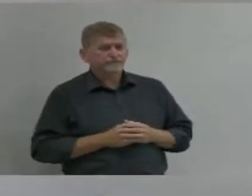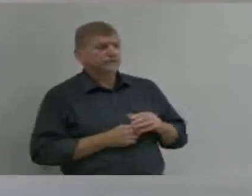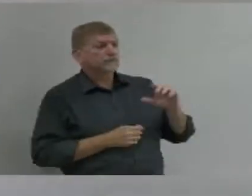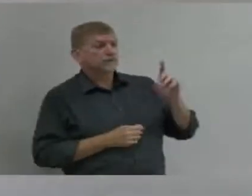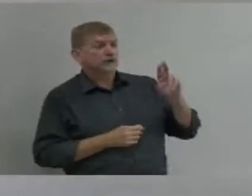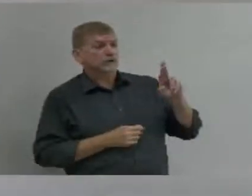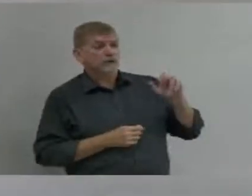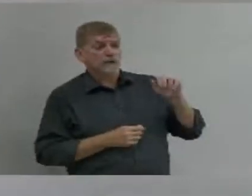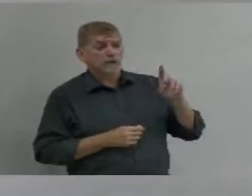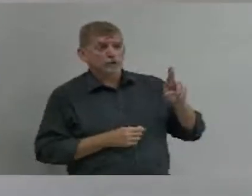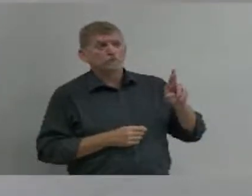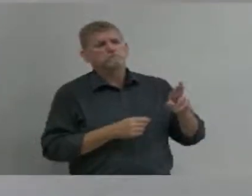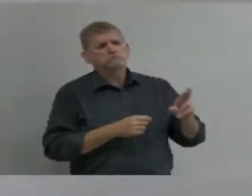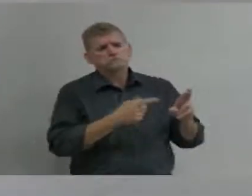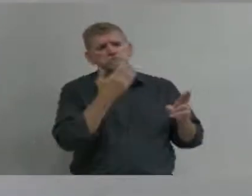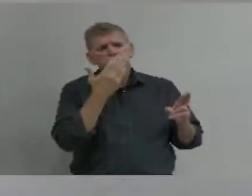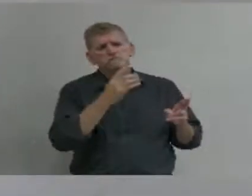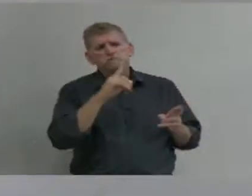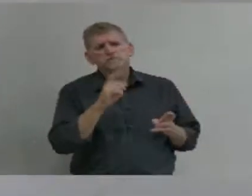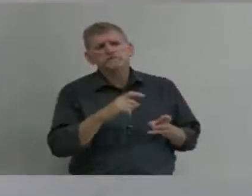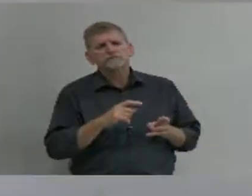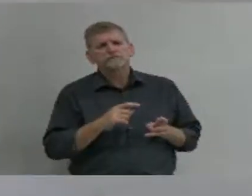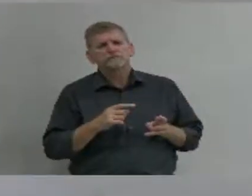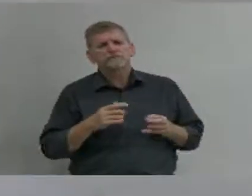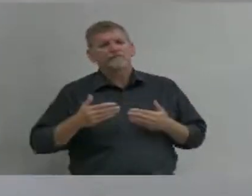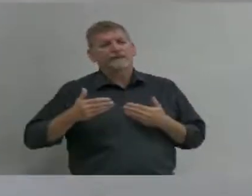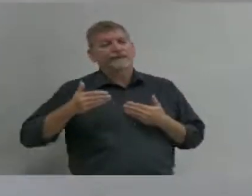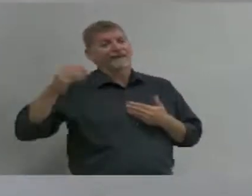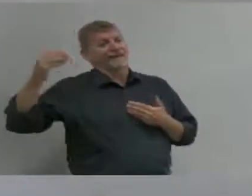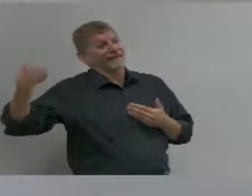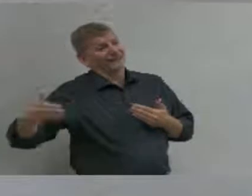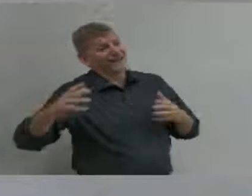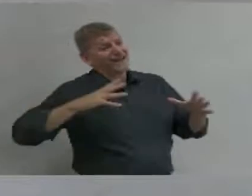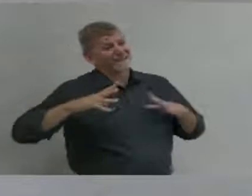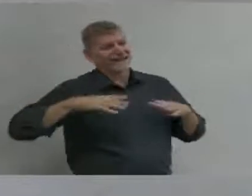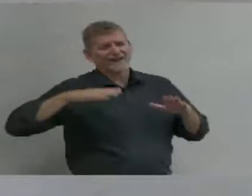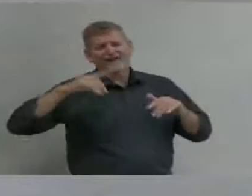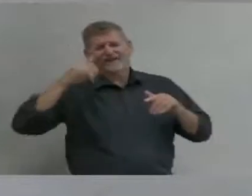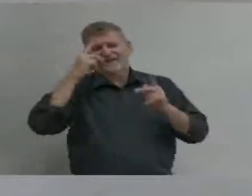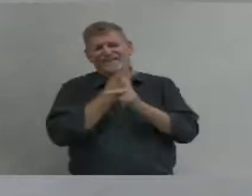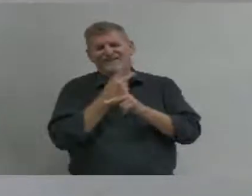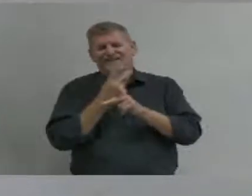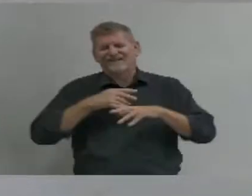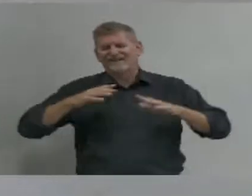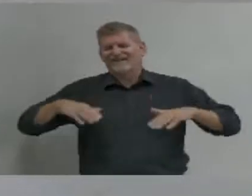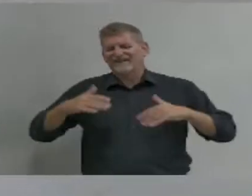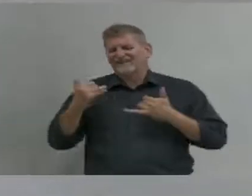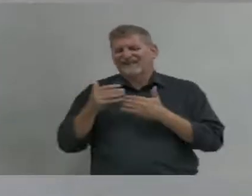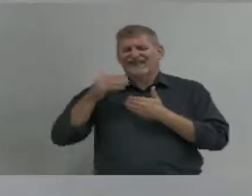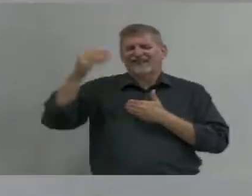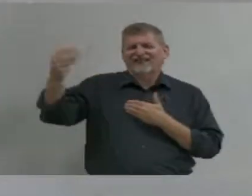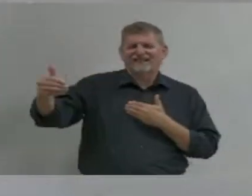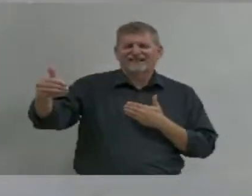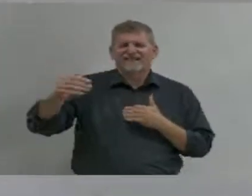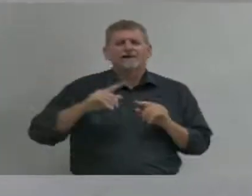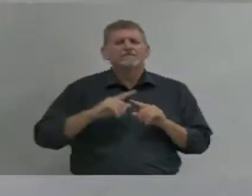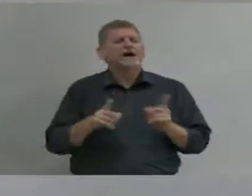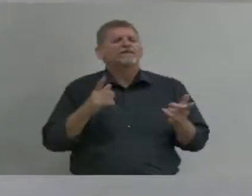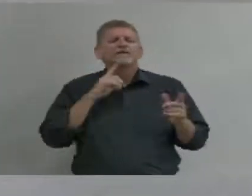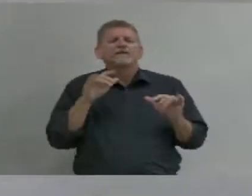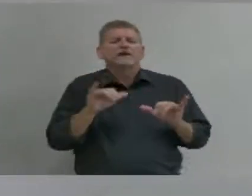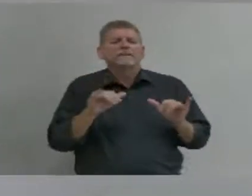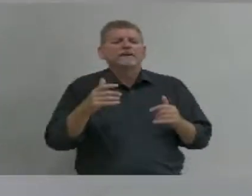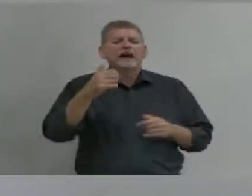gotten to those holidays yet, but certainly anytime you're having a gathering of a large number